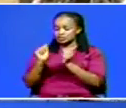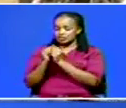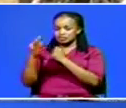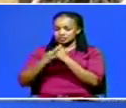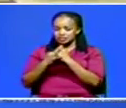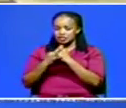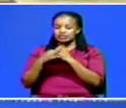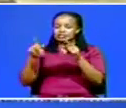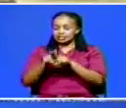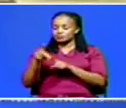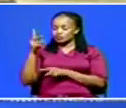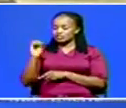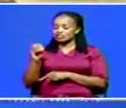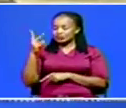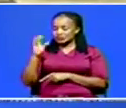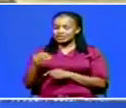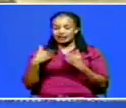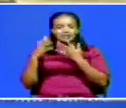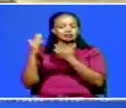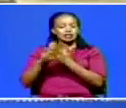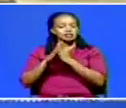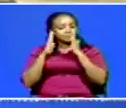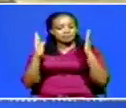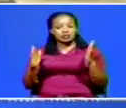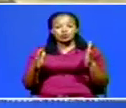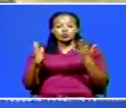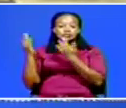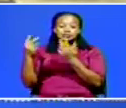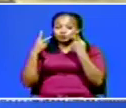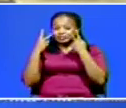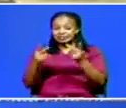in 2020. We definitely see a big development